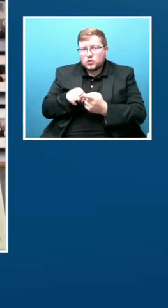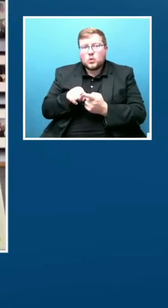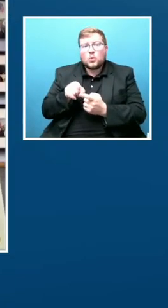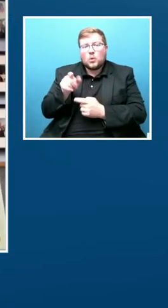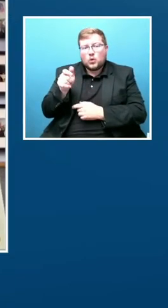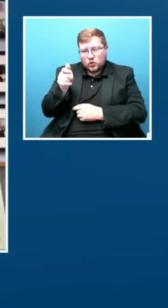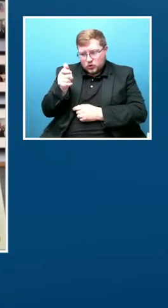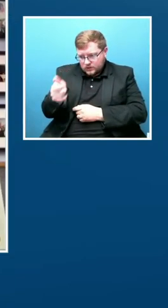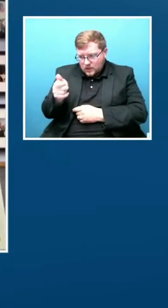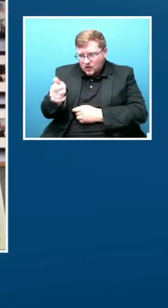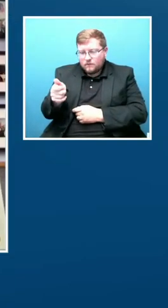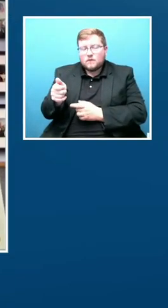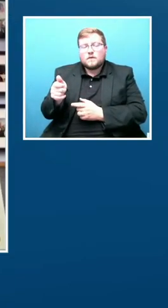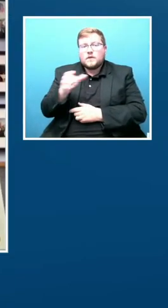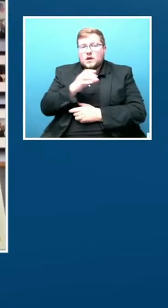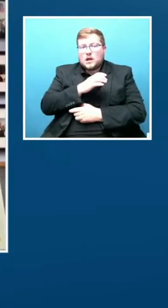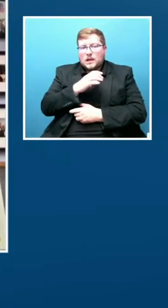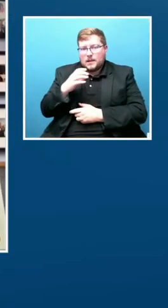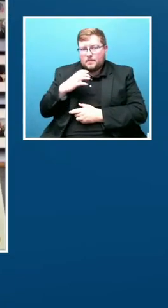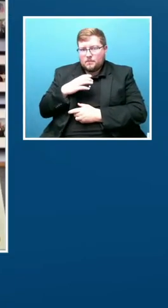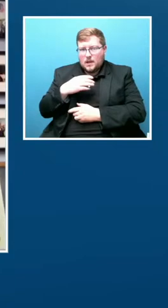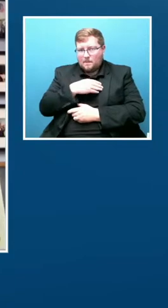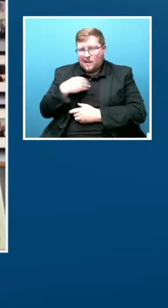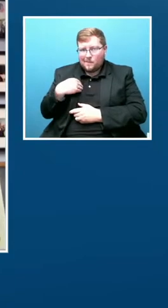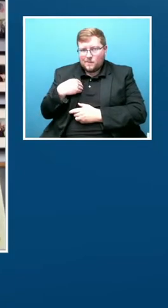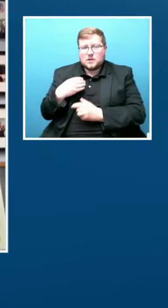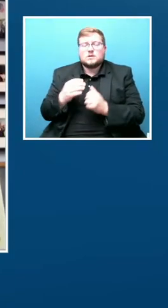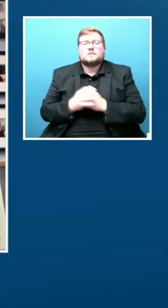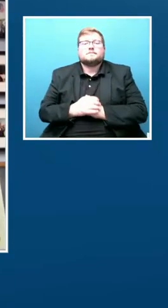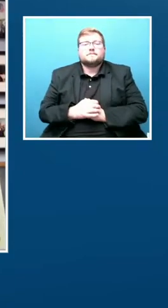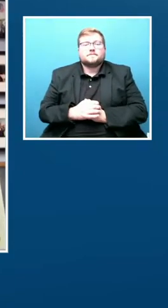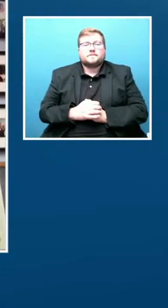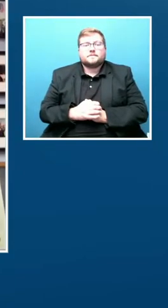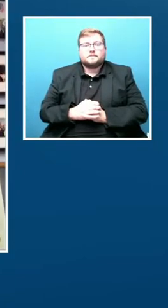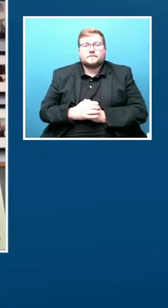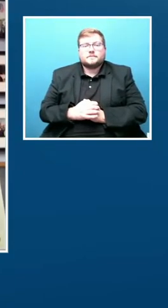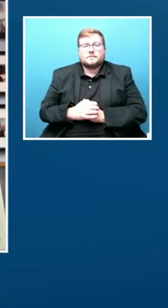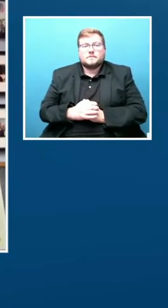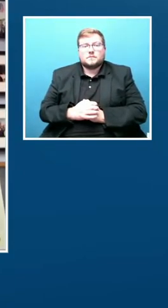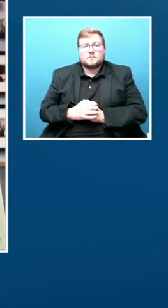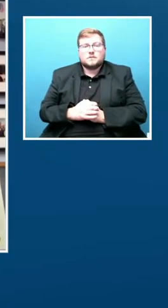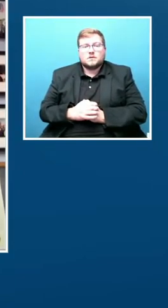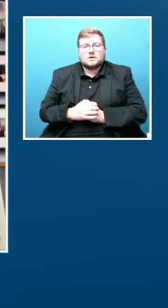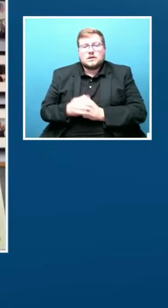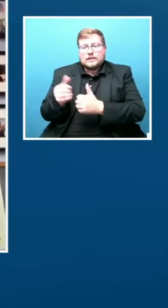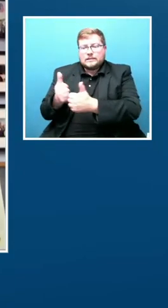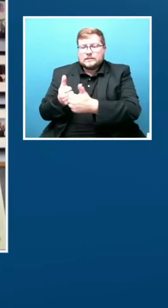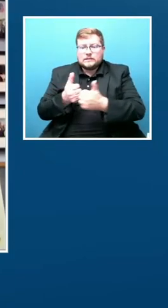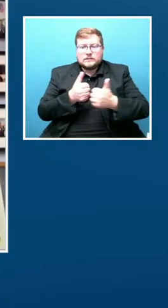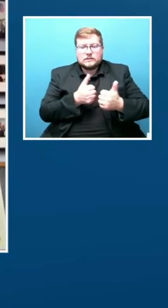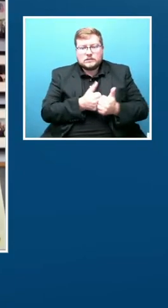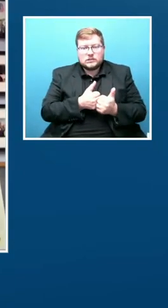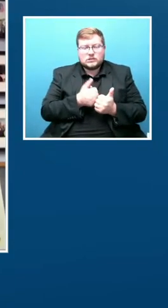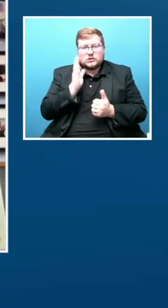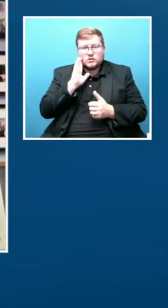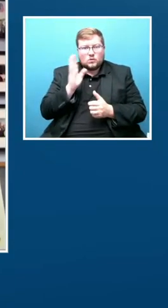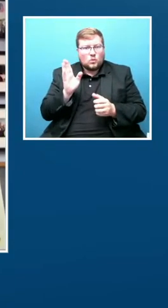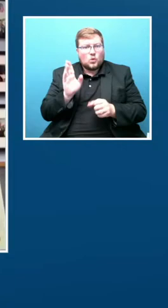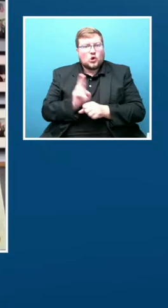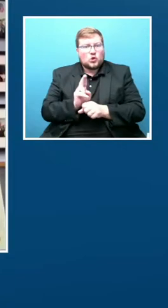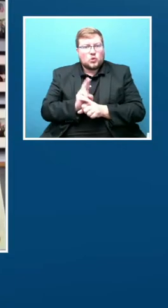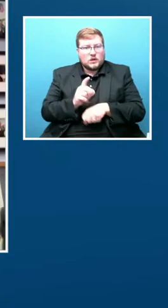the committee member. Each side allotted and used the time allocated for